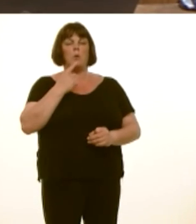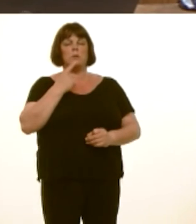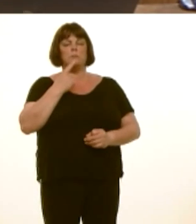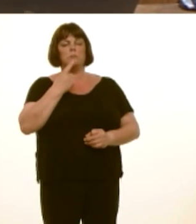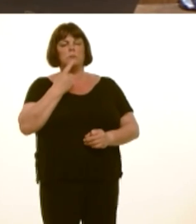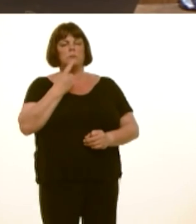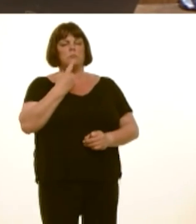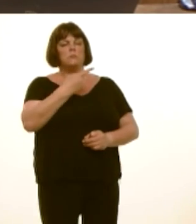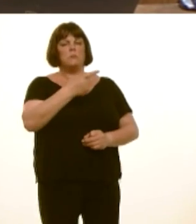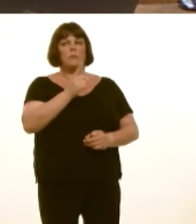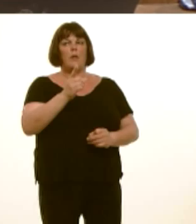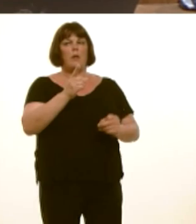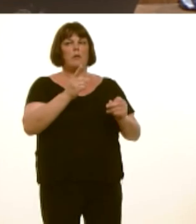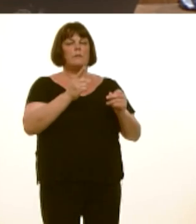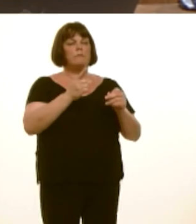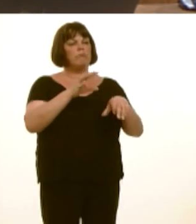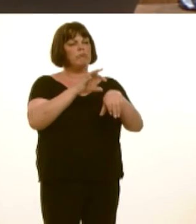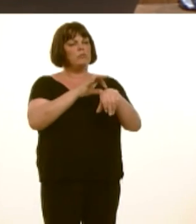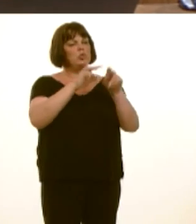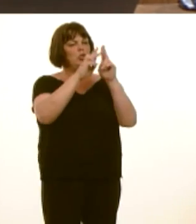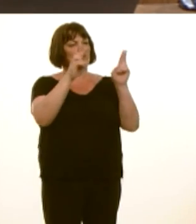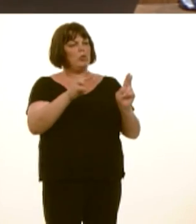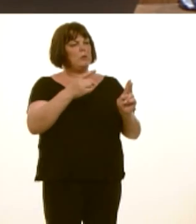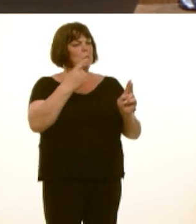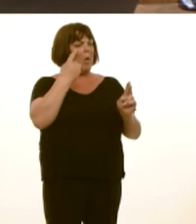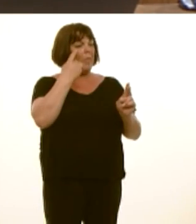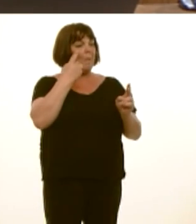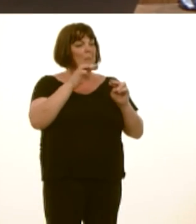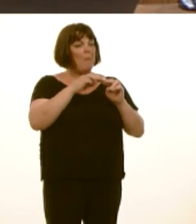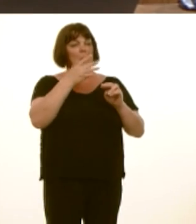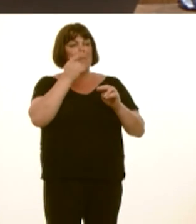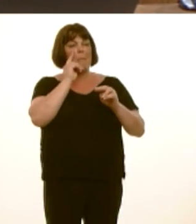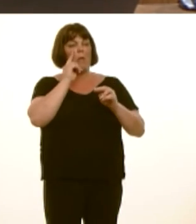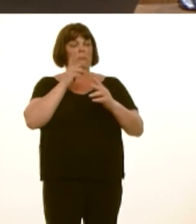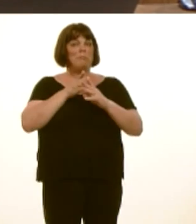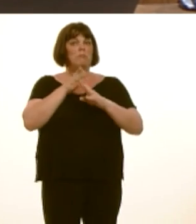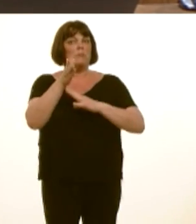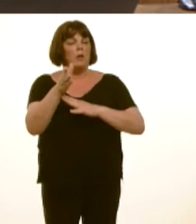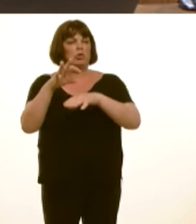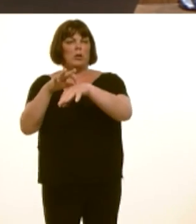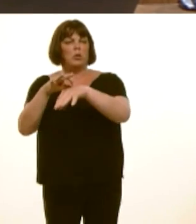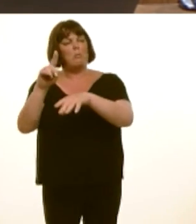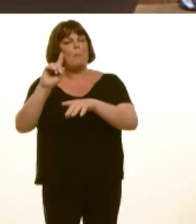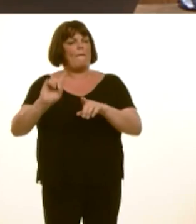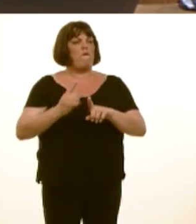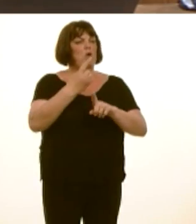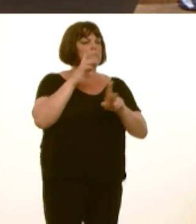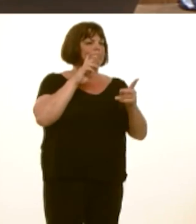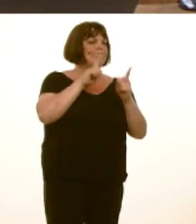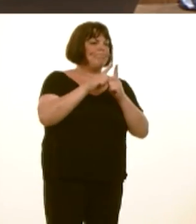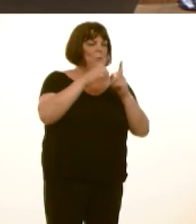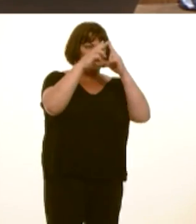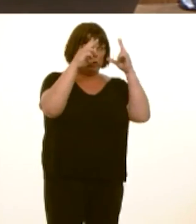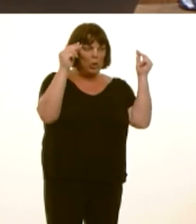o weitho, er mwyn, wrth gwrs, i dynnu pwysau bant o'r meddygon teulu, bod nhw ddim yn delio gyda achosion sydd yn rhaid i ni weld, ac wrth gwrs, i'n neud yn rwyddach i'r cachoedd.